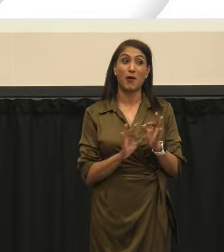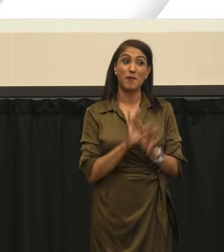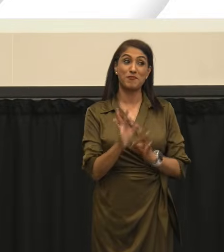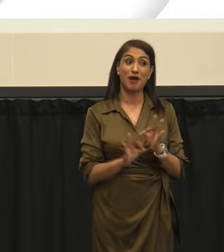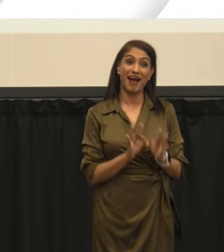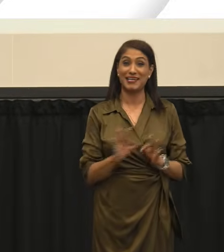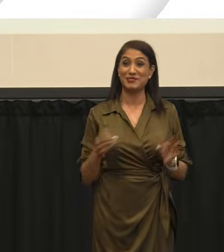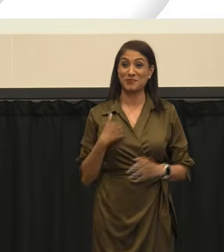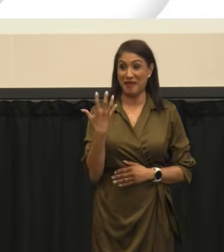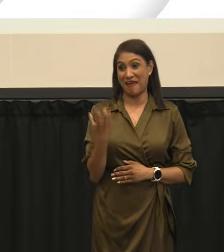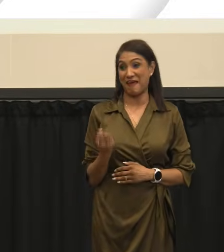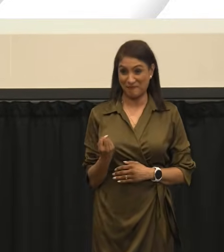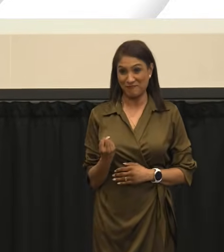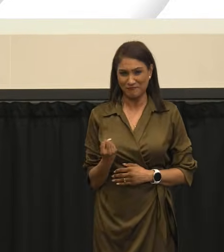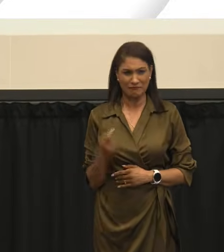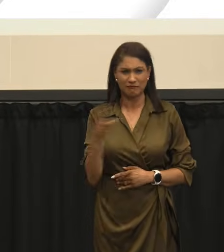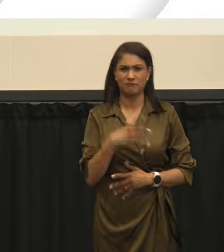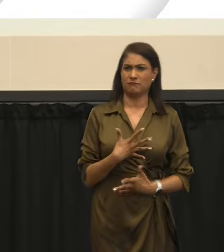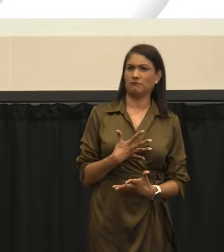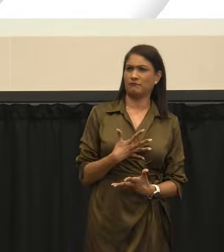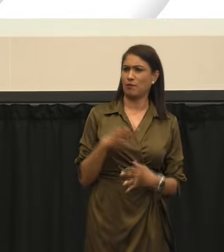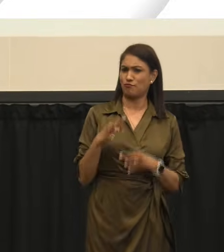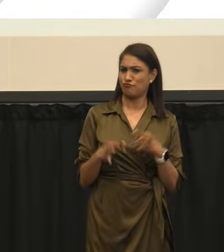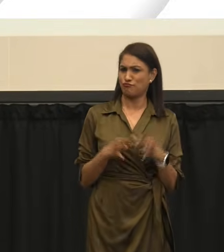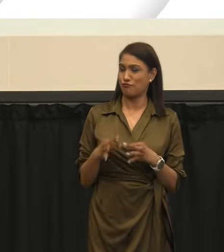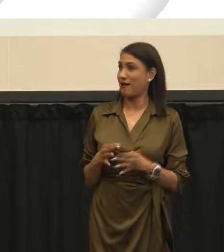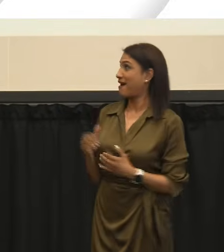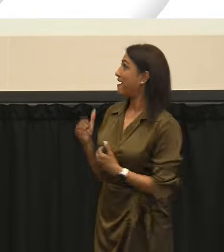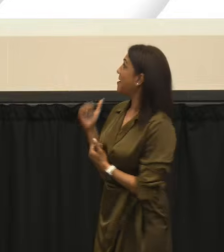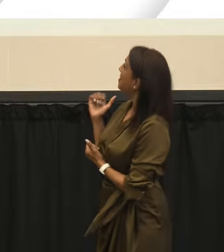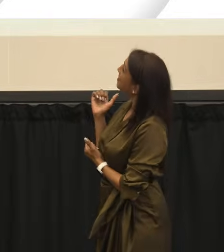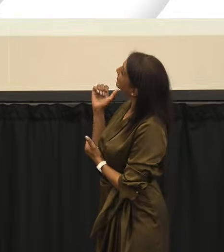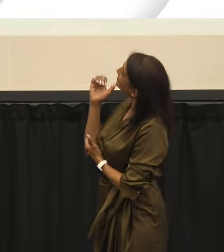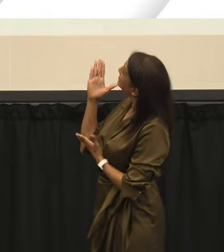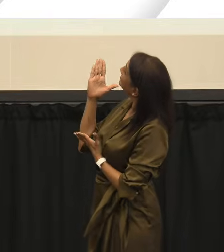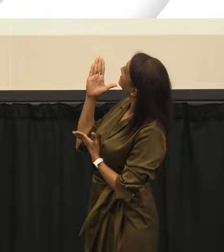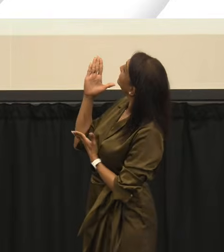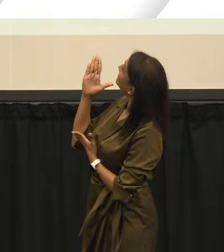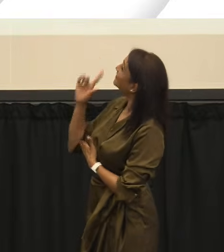much. So, we have a prize.